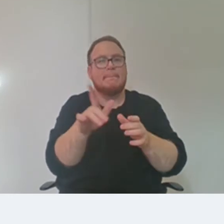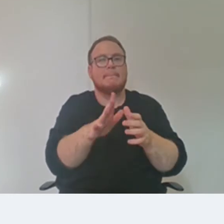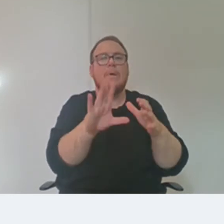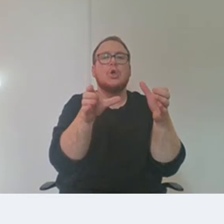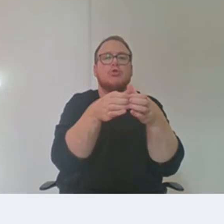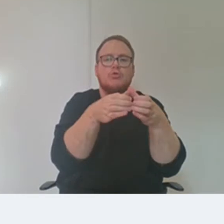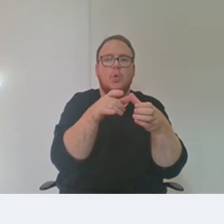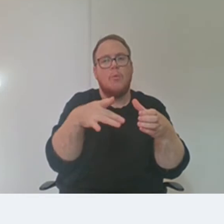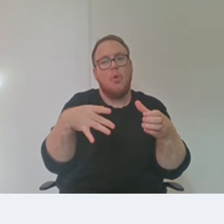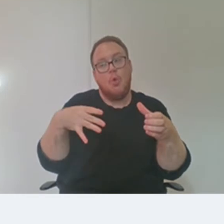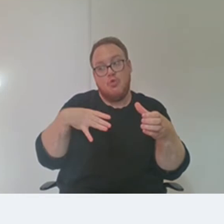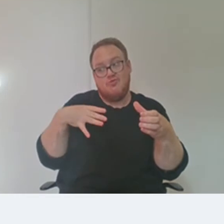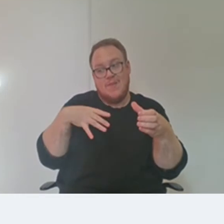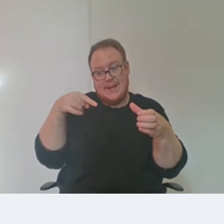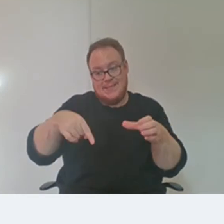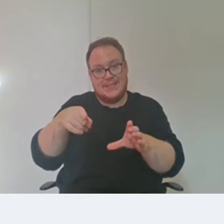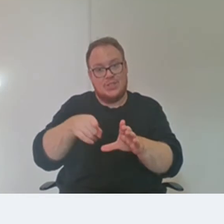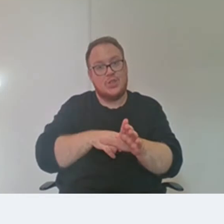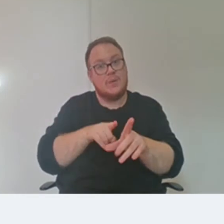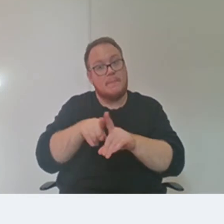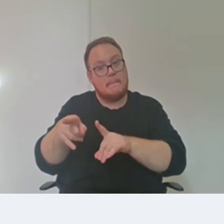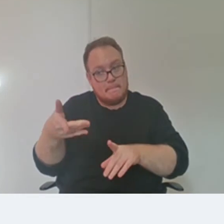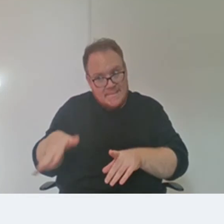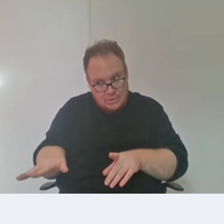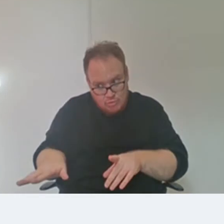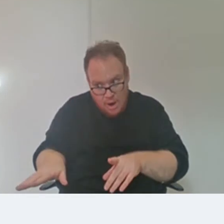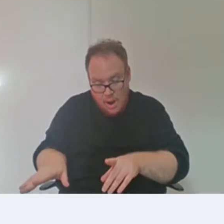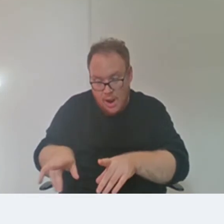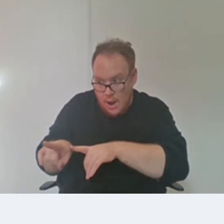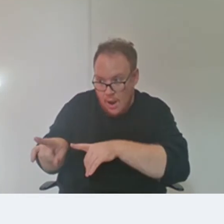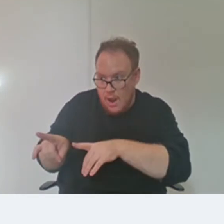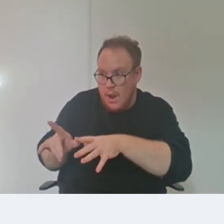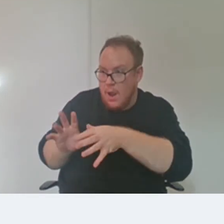is a number of engagement events around maternity services,